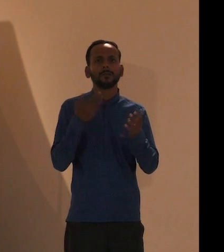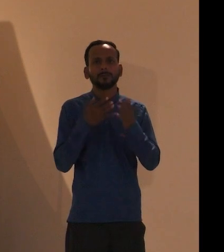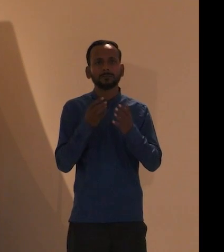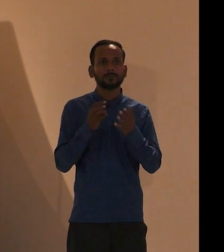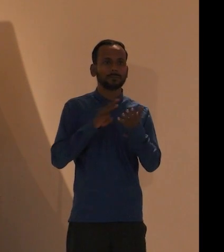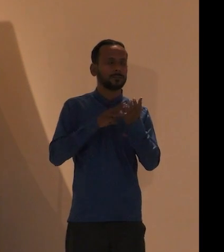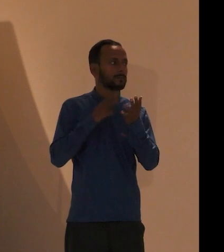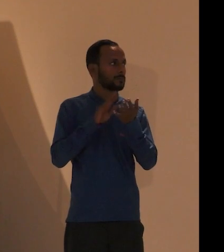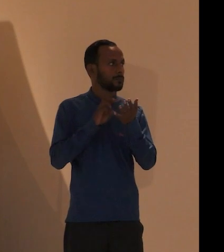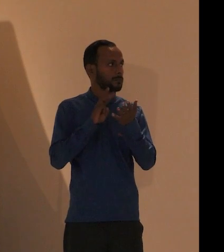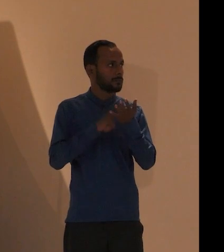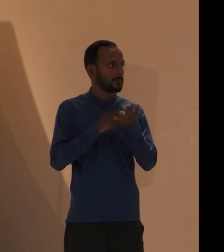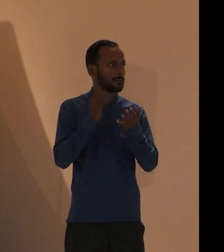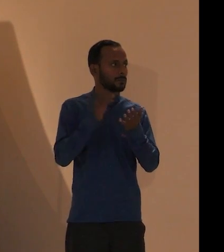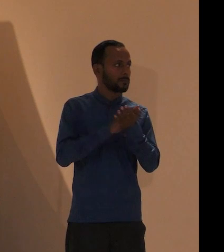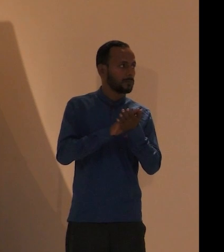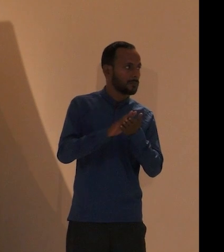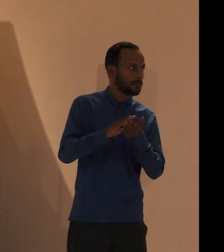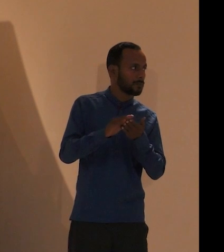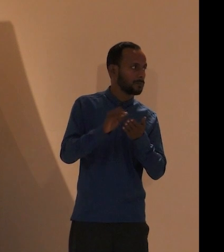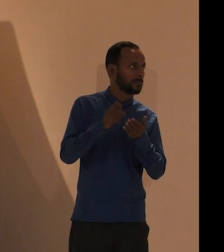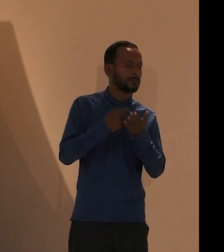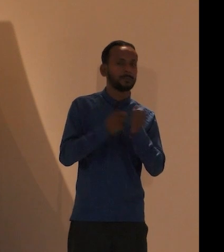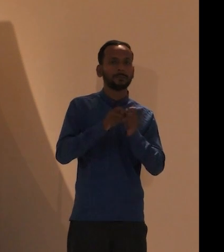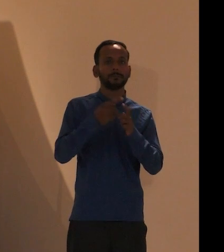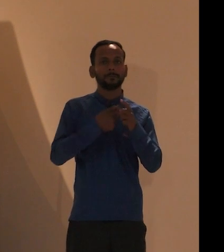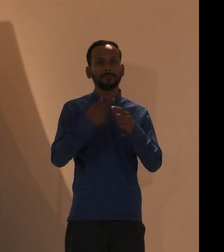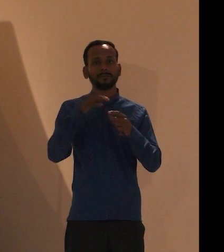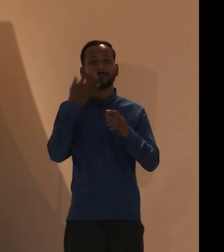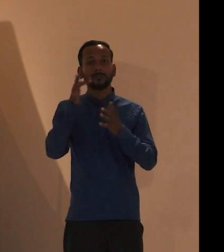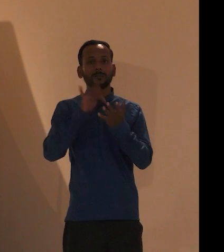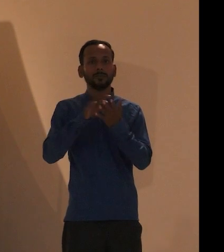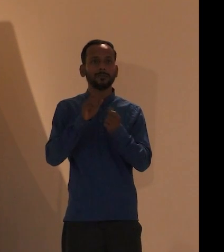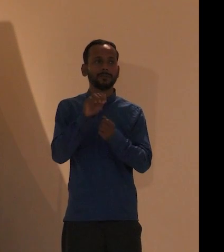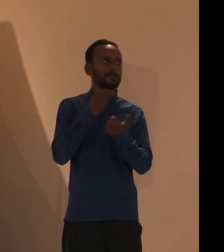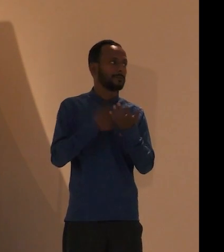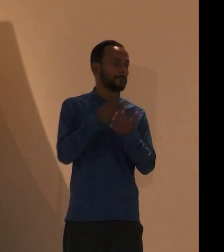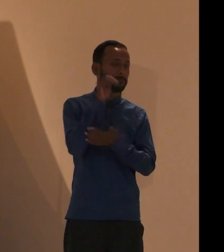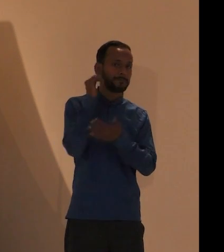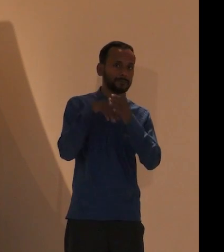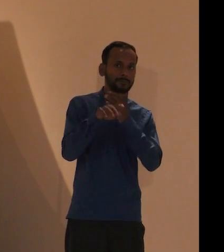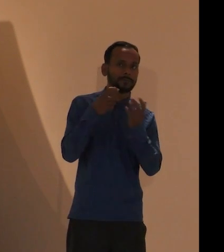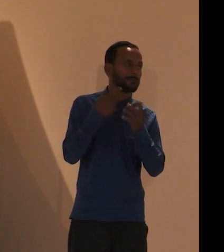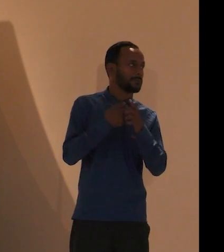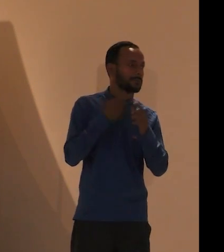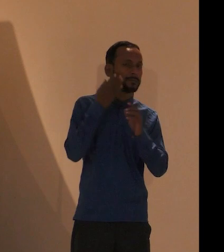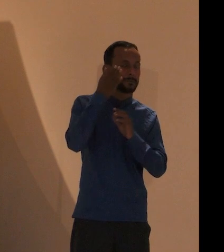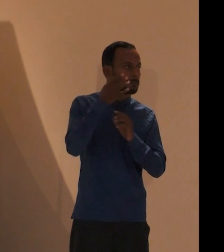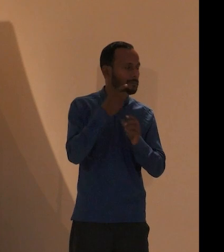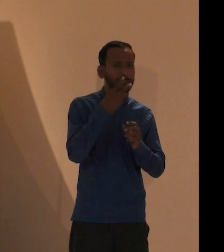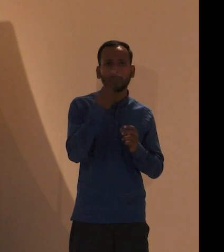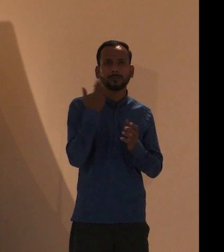it? And then we searched and we found out that Edward Malley was